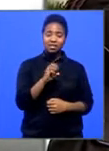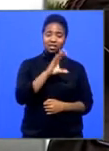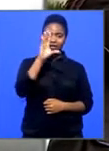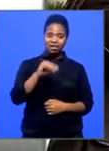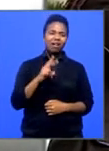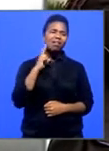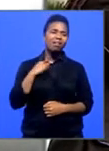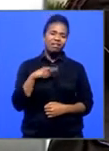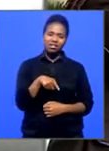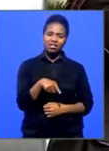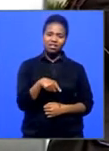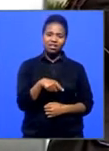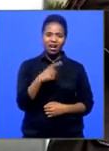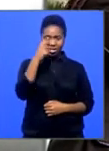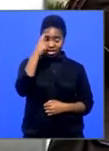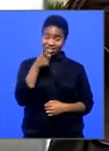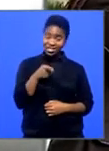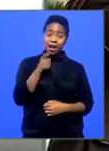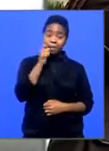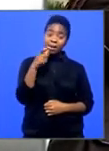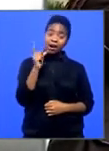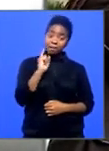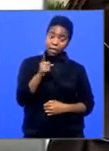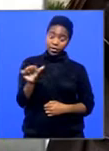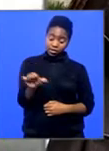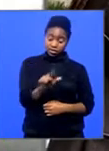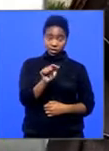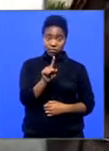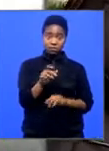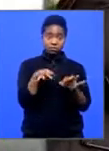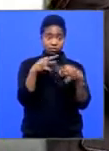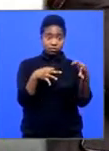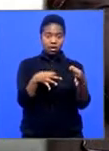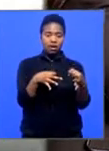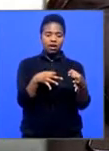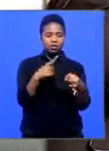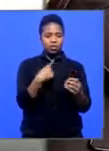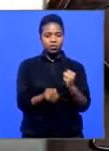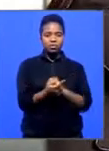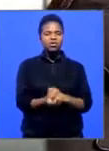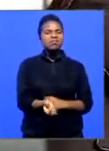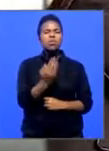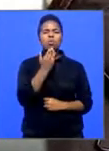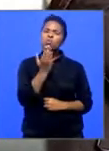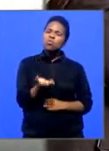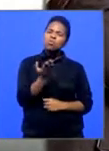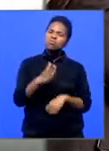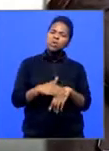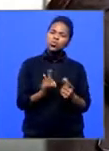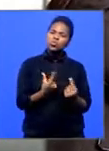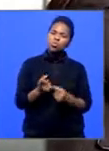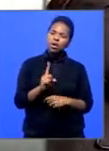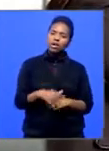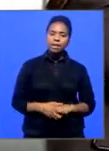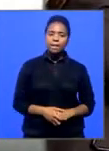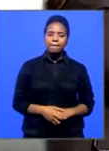he should have his own time to actually explain what he was doing. But yeah. Tell me a little bit more about yourself. I'm